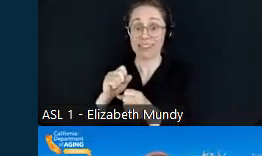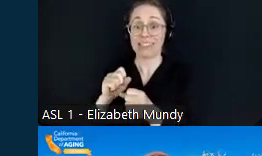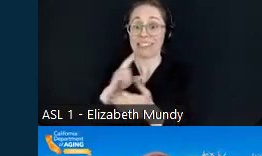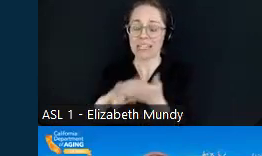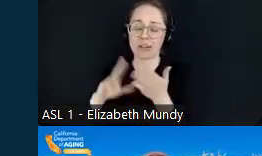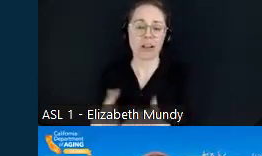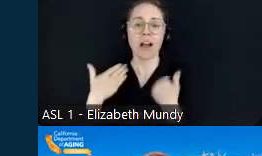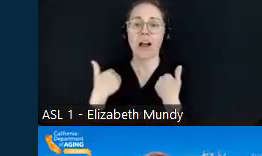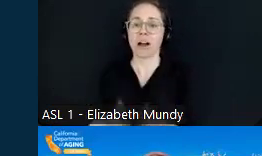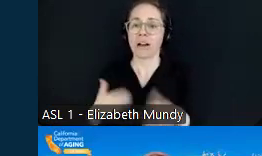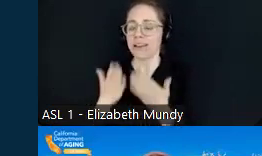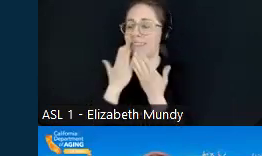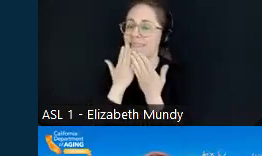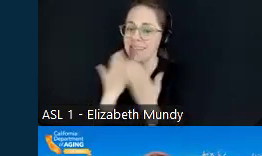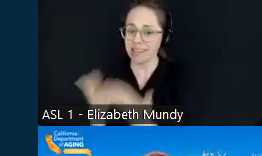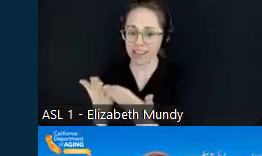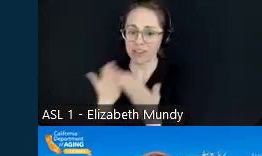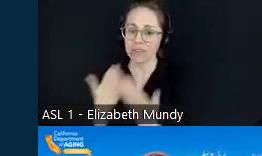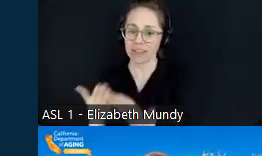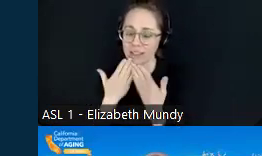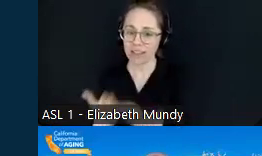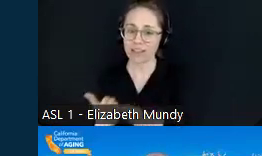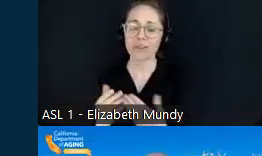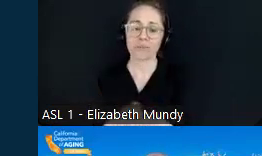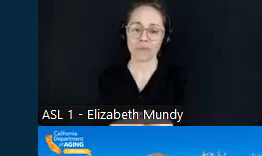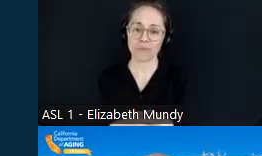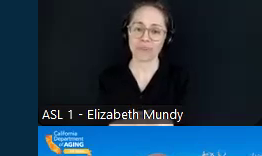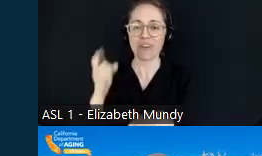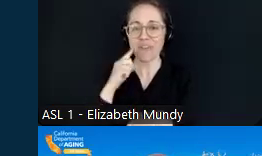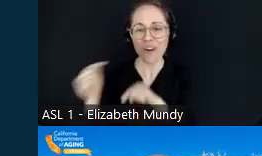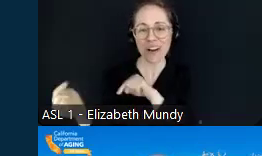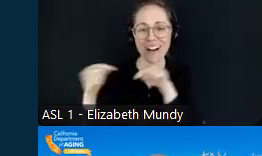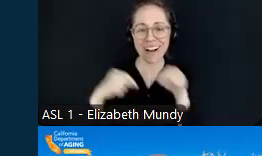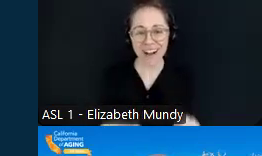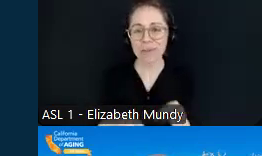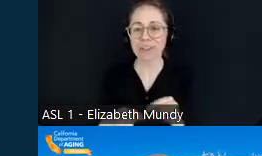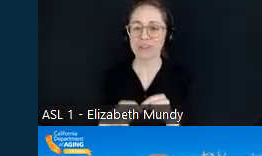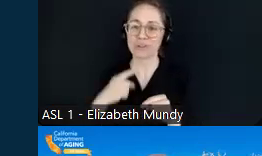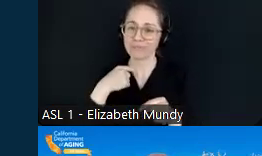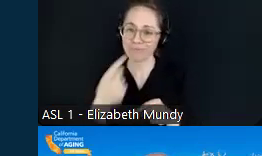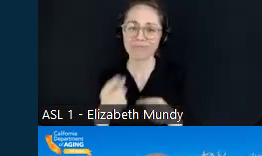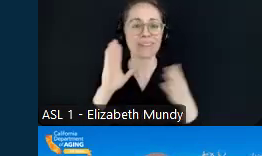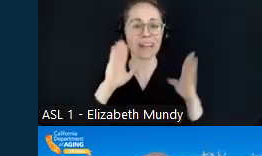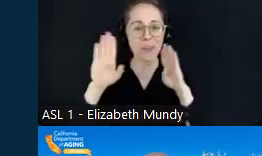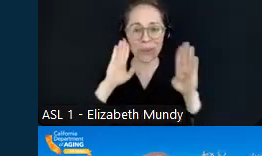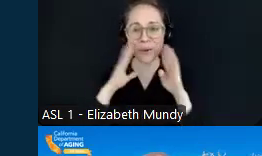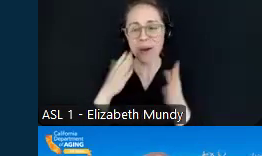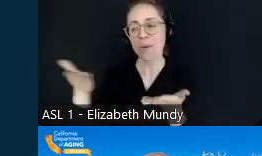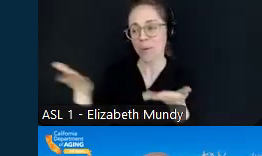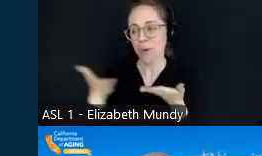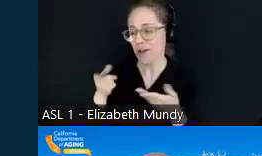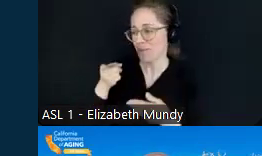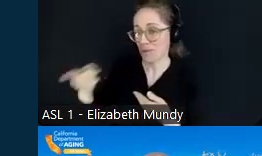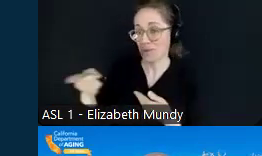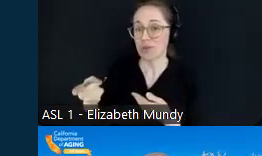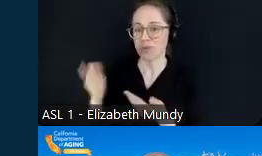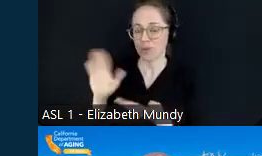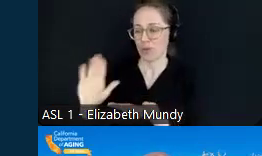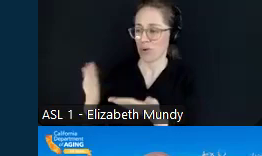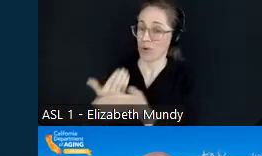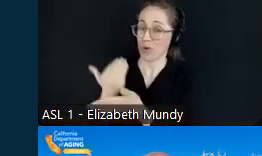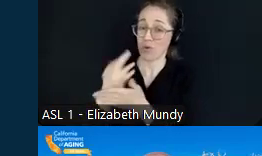thank Secretary Moss for giving us just a few minutes today to say hello and to welcome her into her new role that is